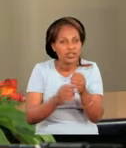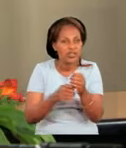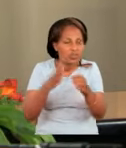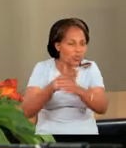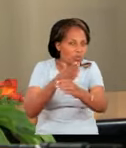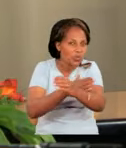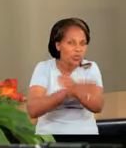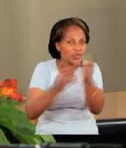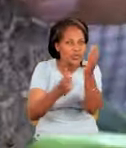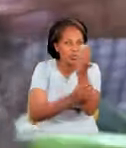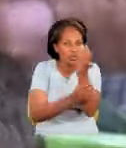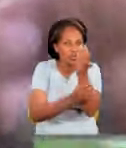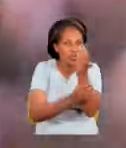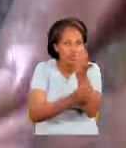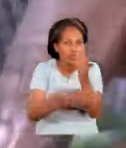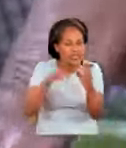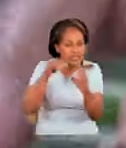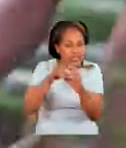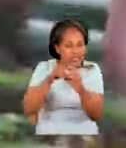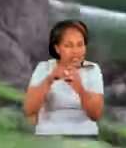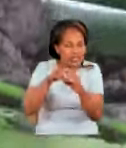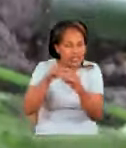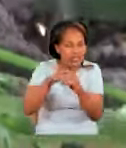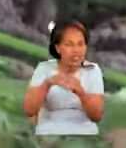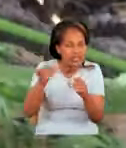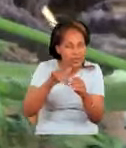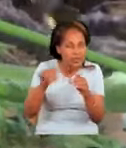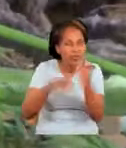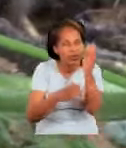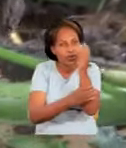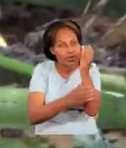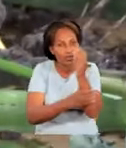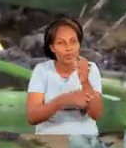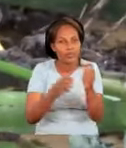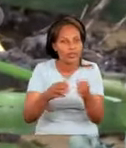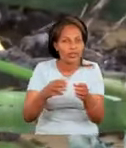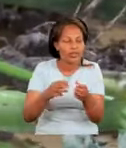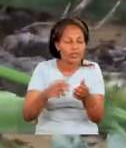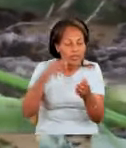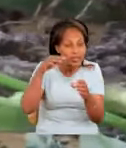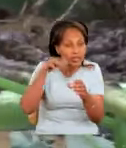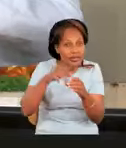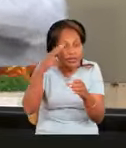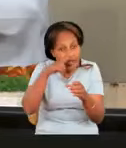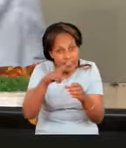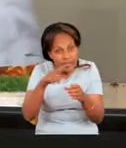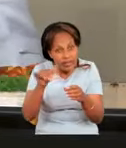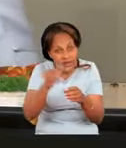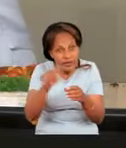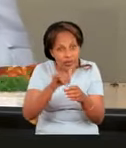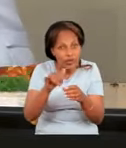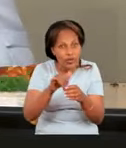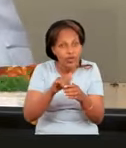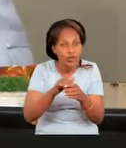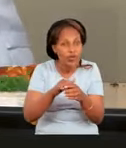because the internal structure is similar. Similarly, if you look at an onion